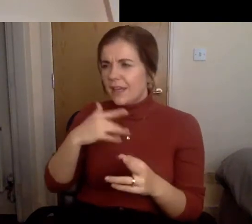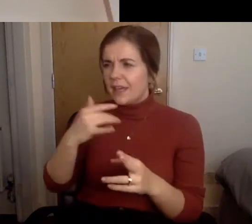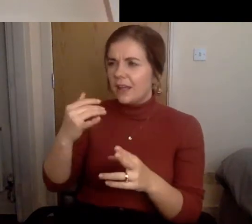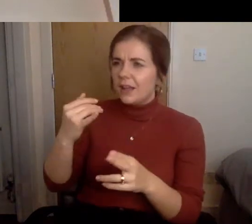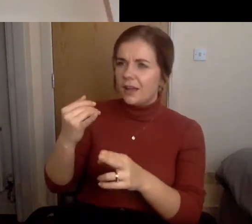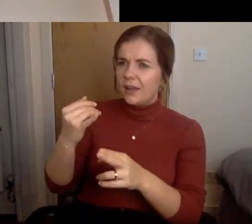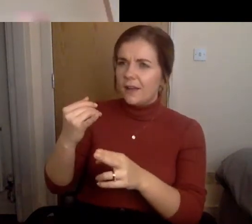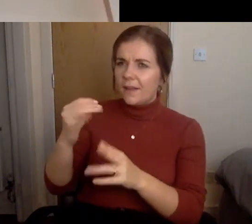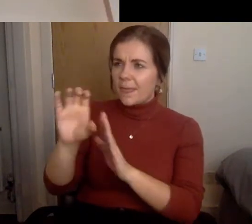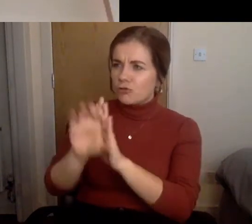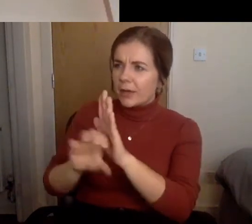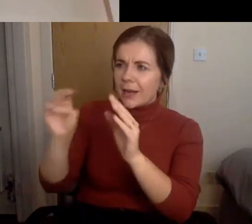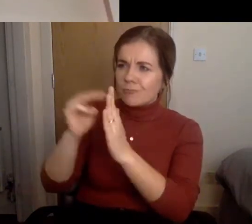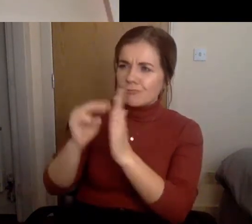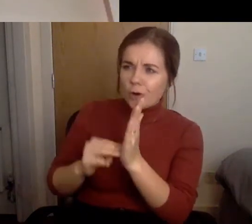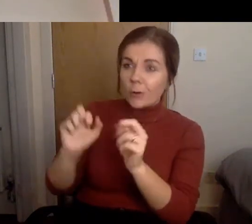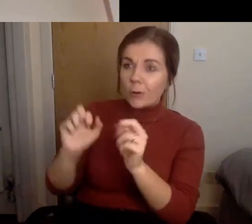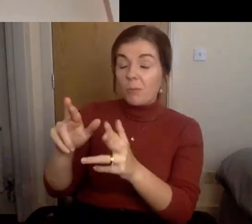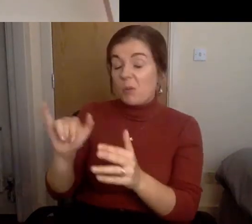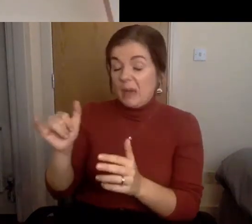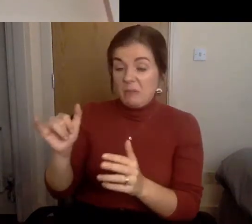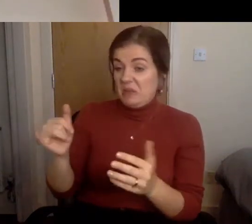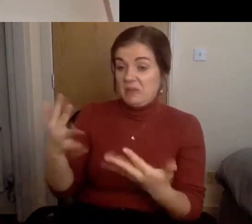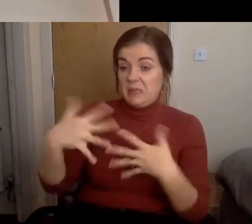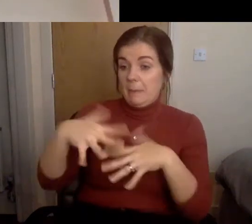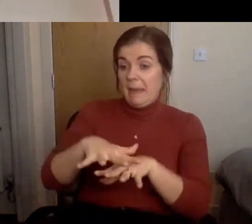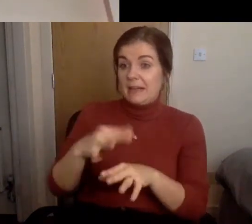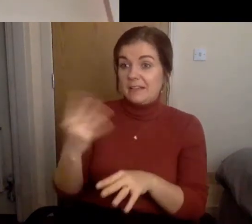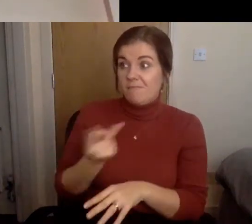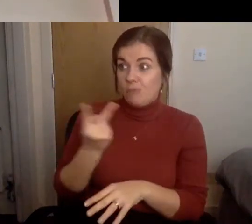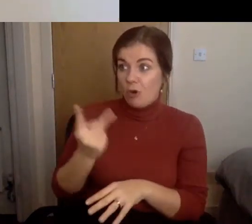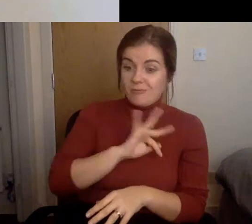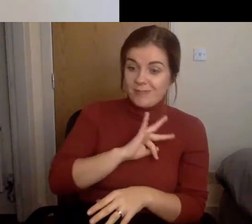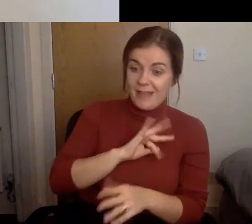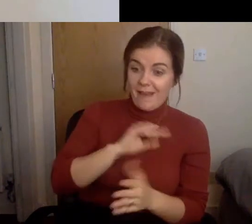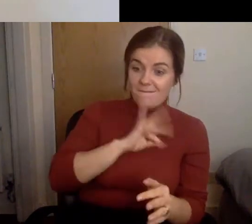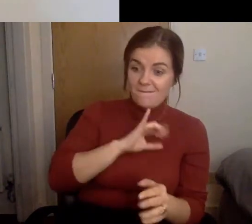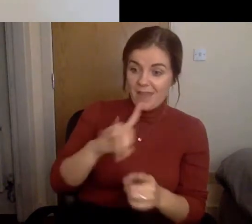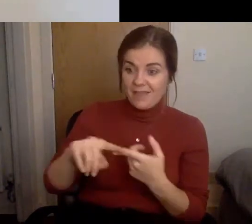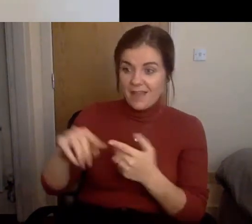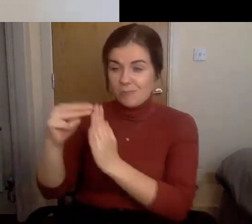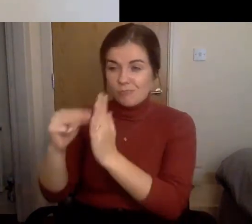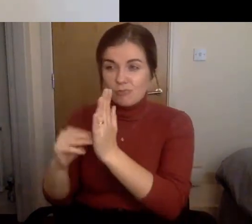find it the program, or is it a combination of the two? Is it a? No,